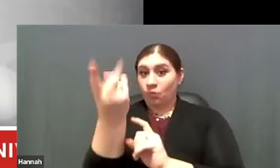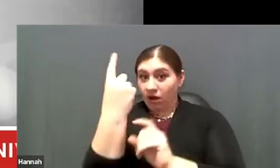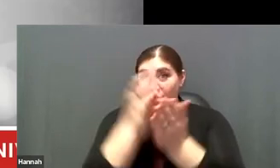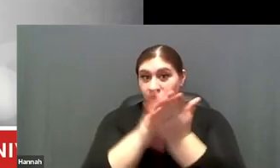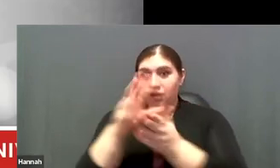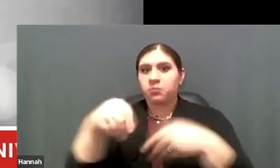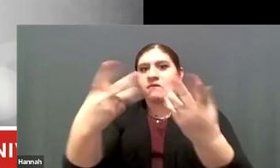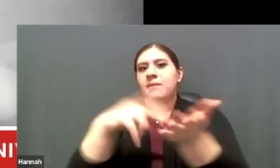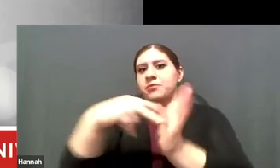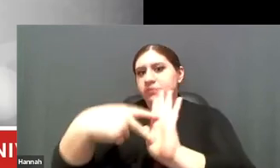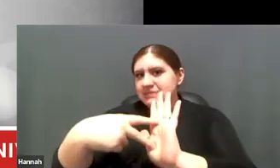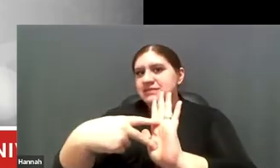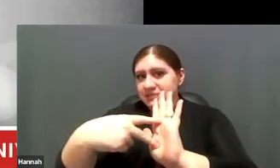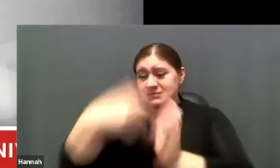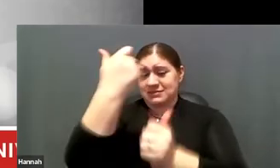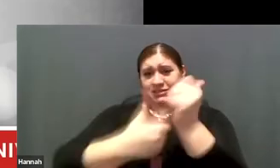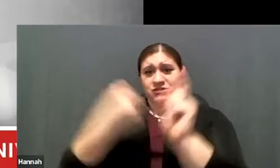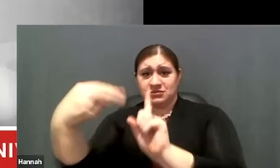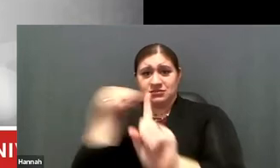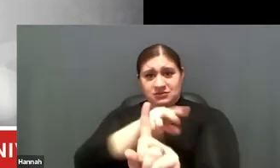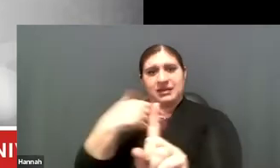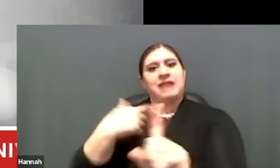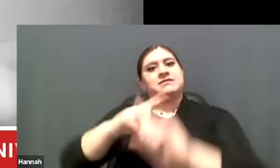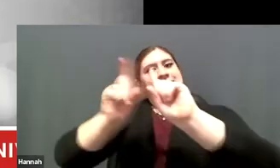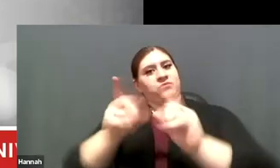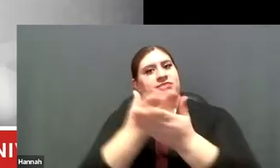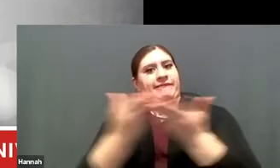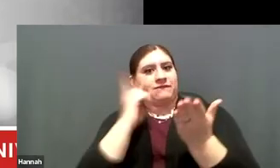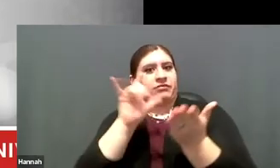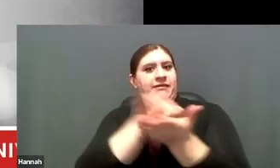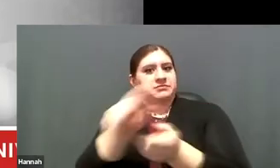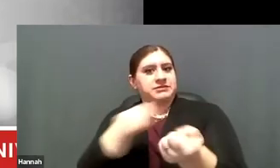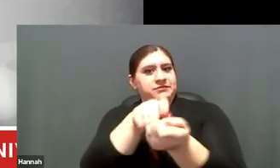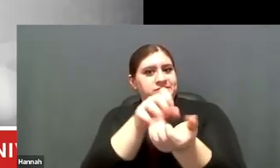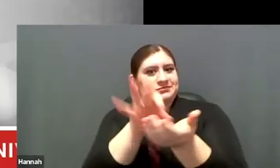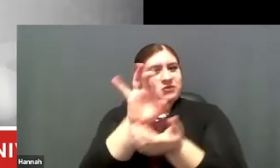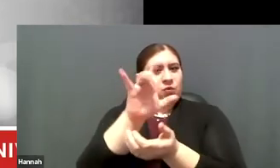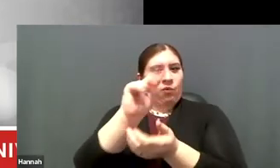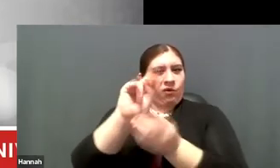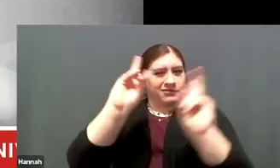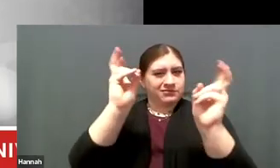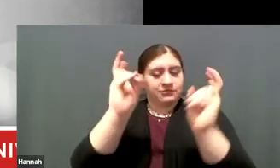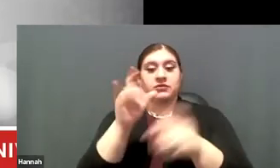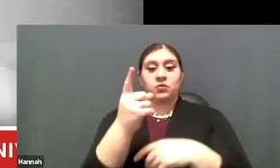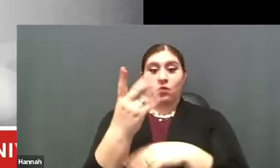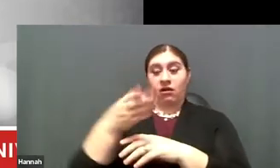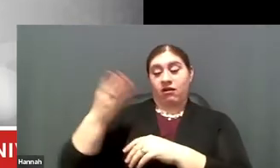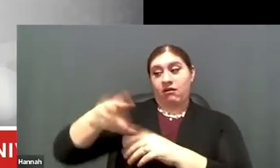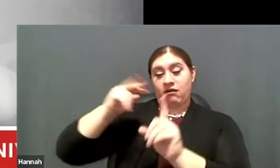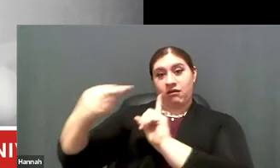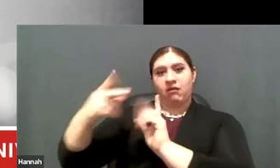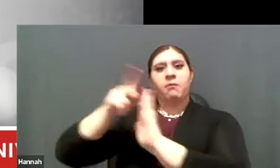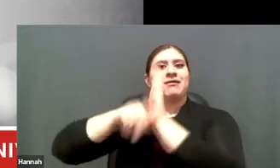a purpose. Each side provides different things for that coin. On one side, you have policy